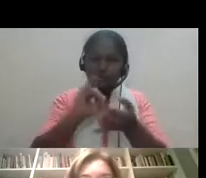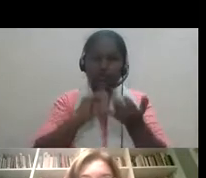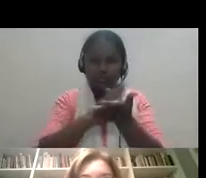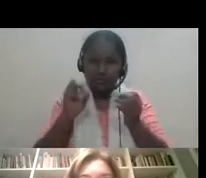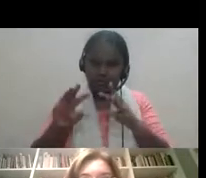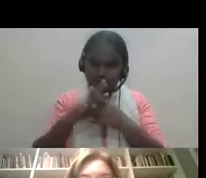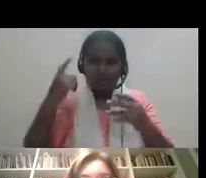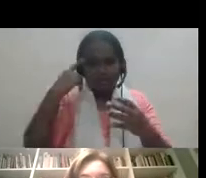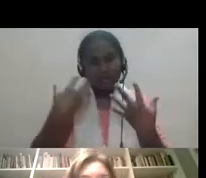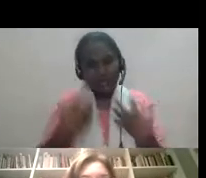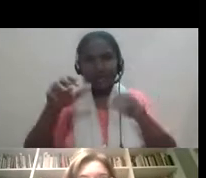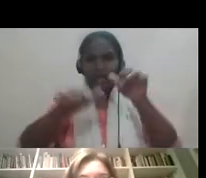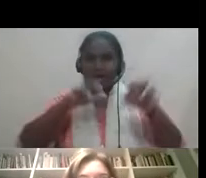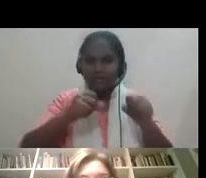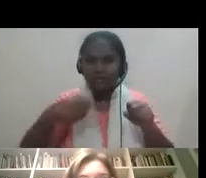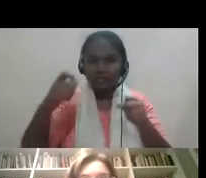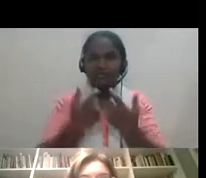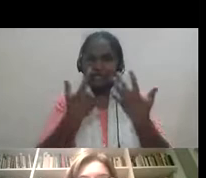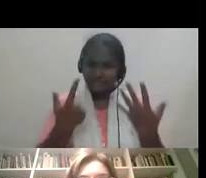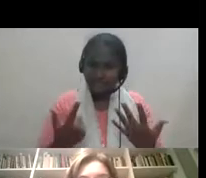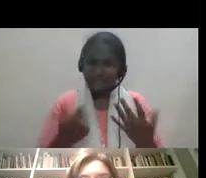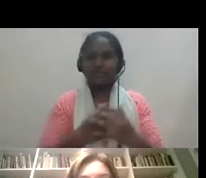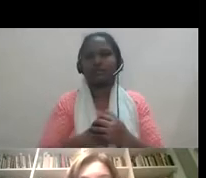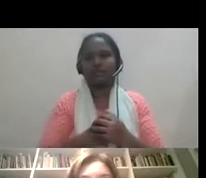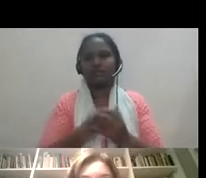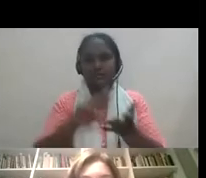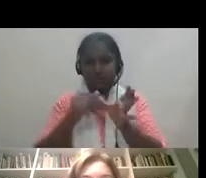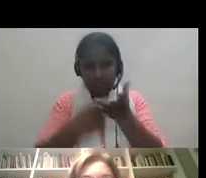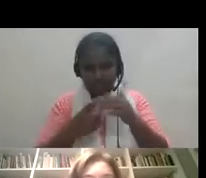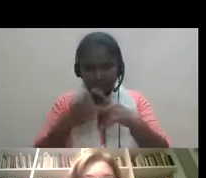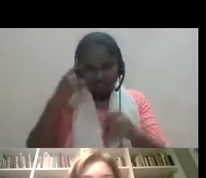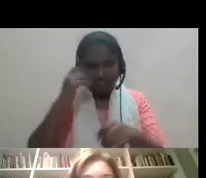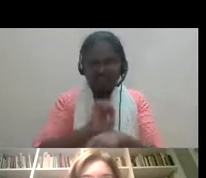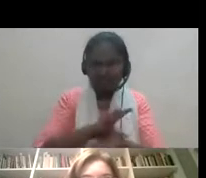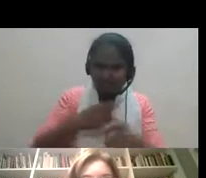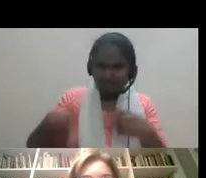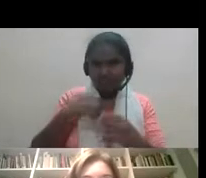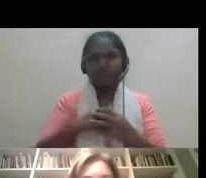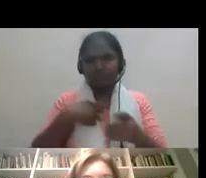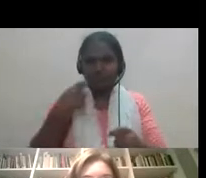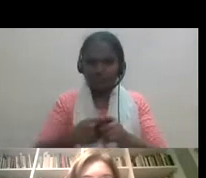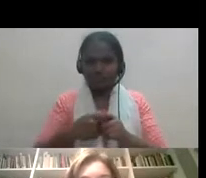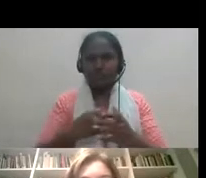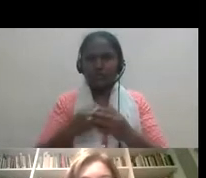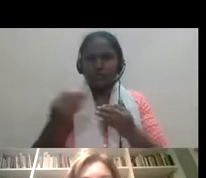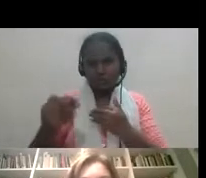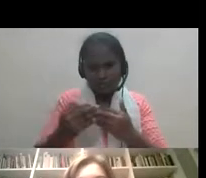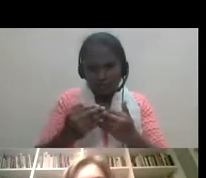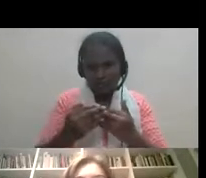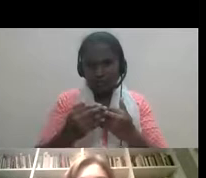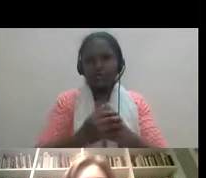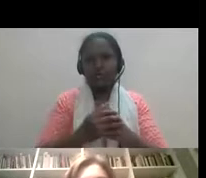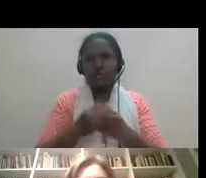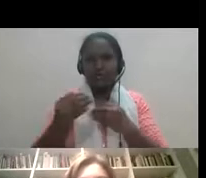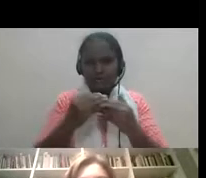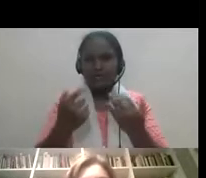able to achieve during the 7 months of the pandemic. We worked closed doors. We were